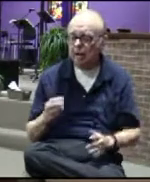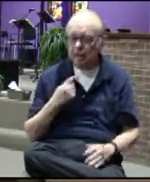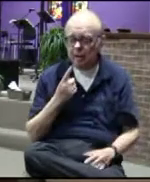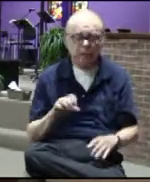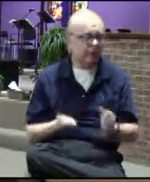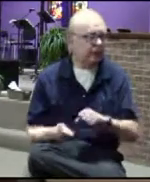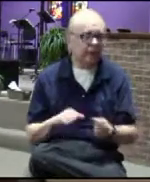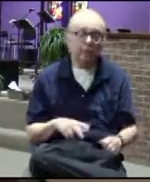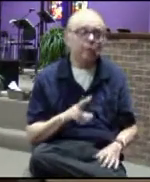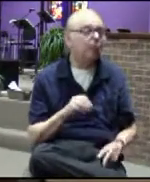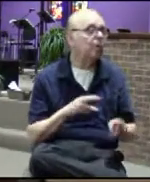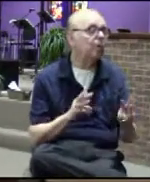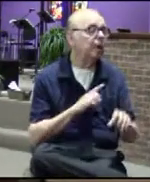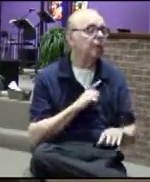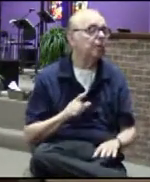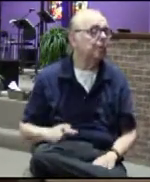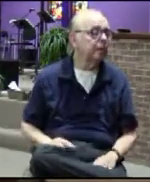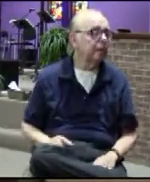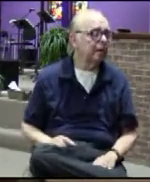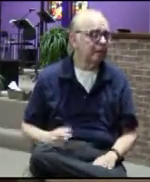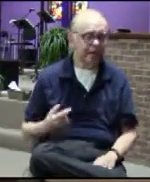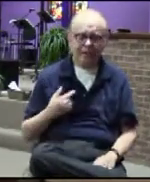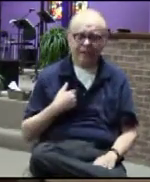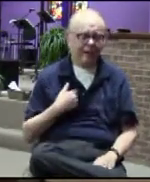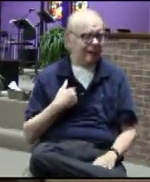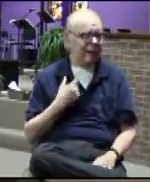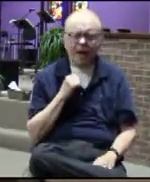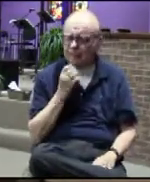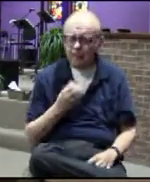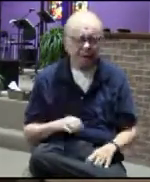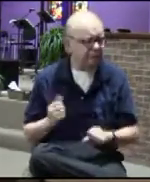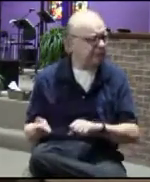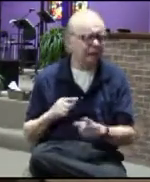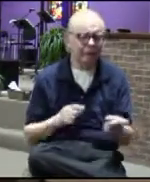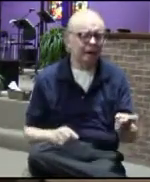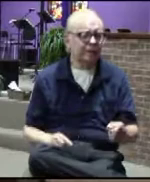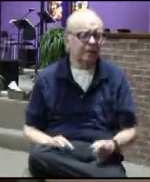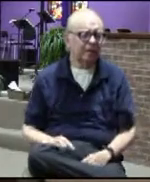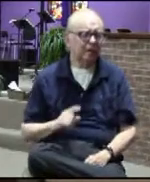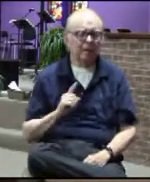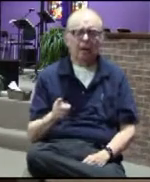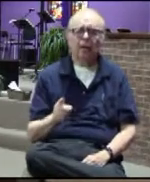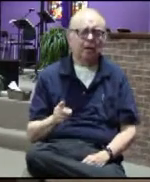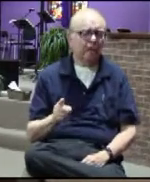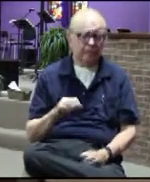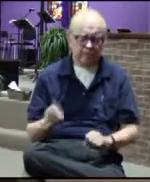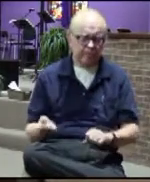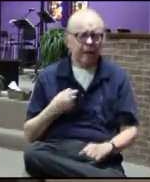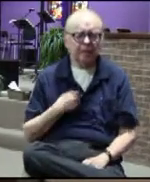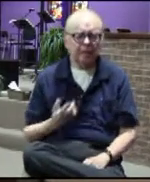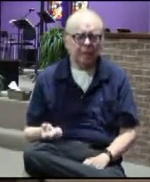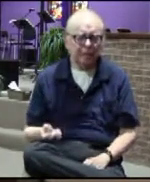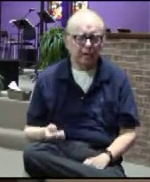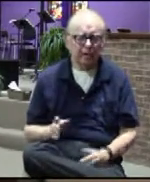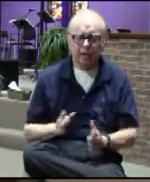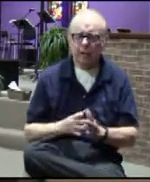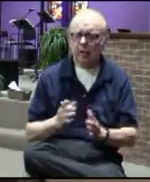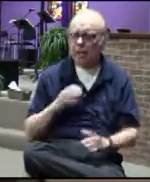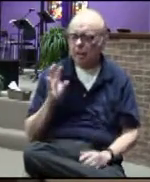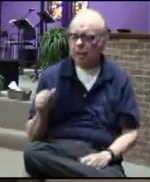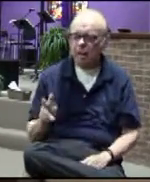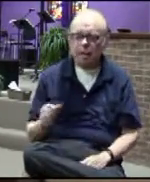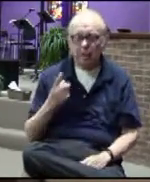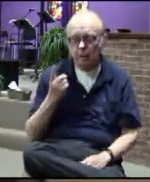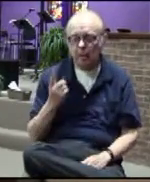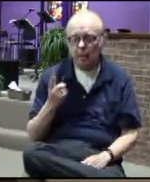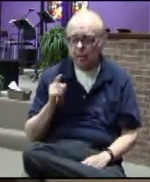there ain't no way Lord I'm not worthy to baptize you you should be baptizing me and he says no John you don't